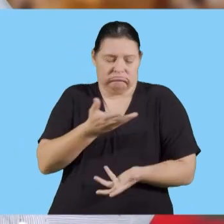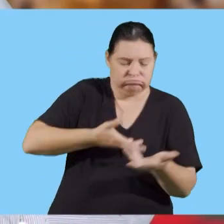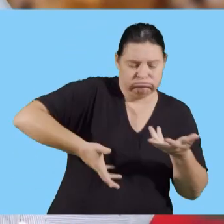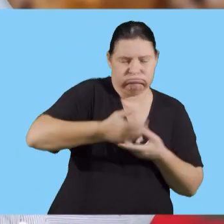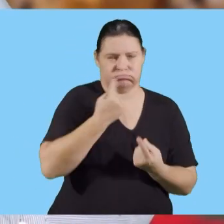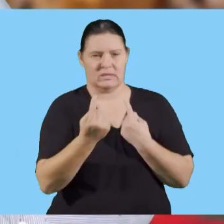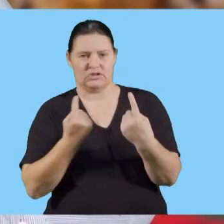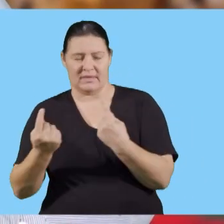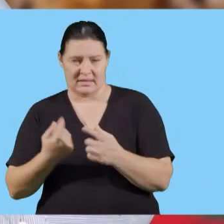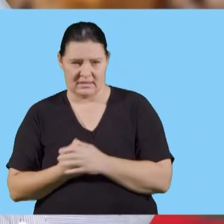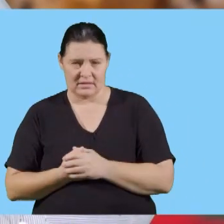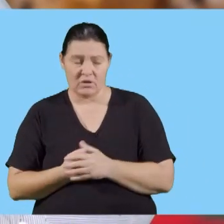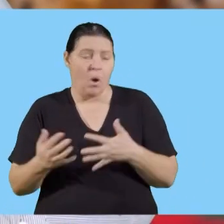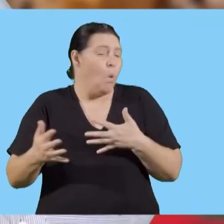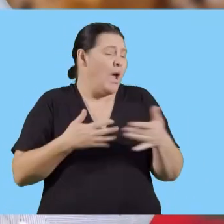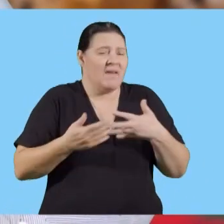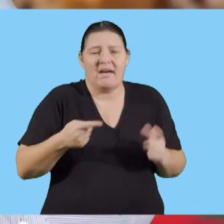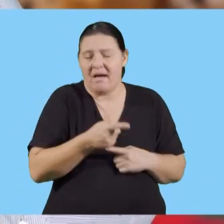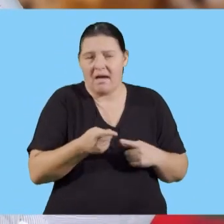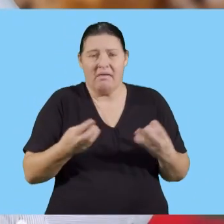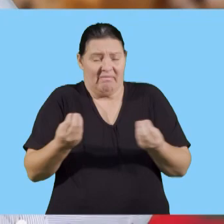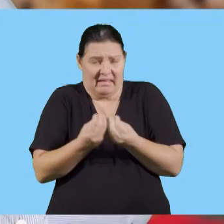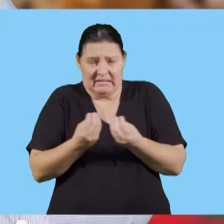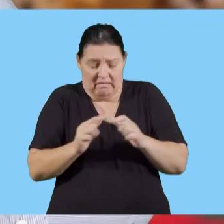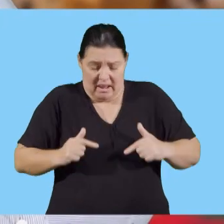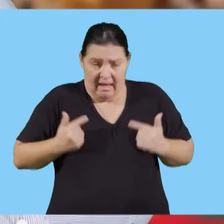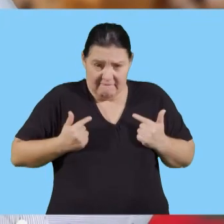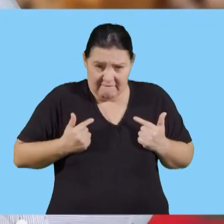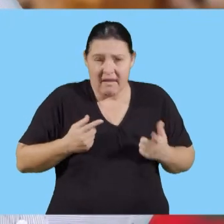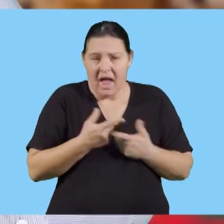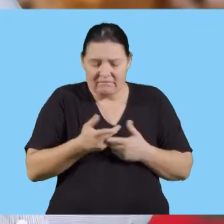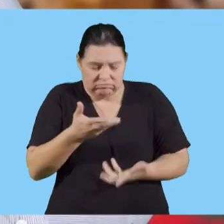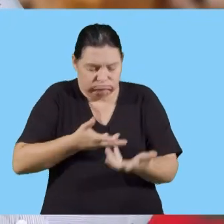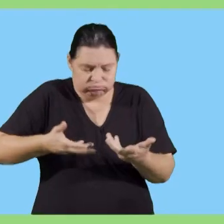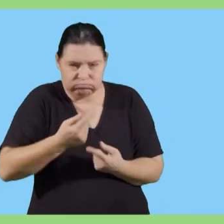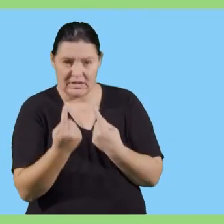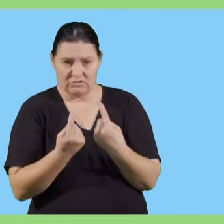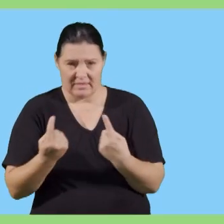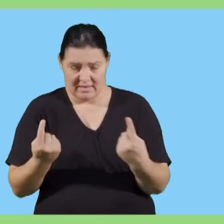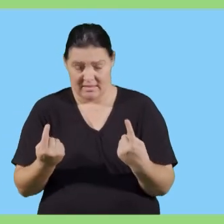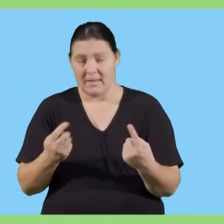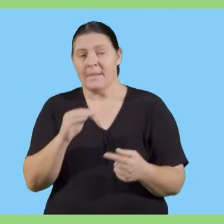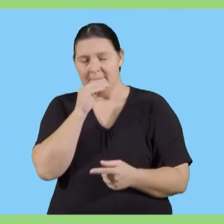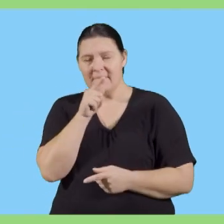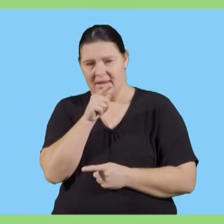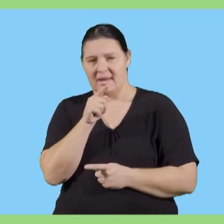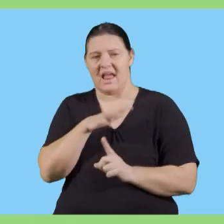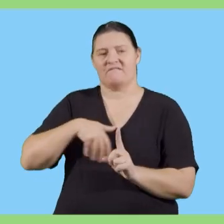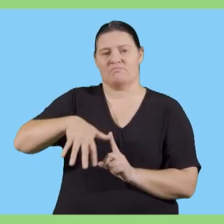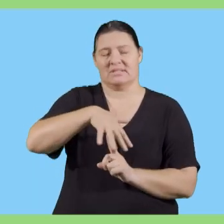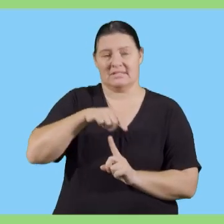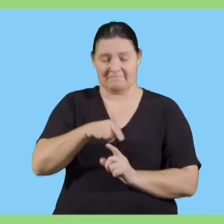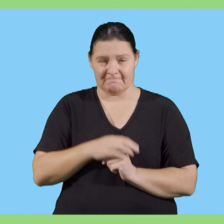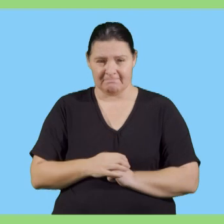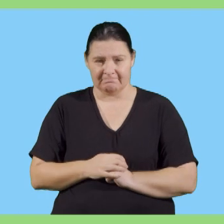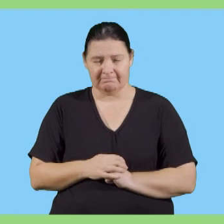alive and they are interacting with one another, then we call that an environment. So now, each of these